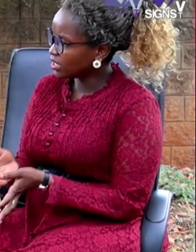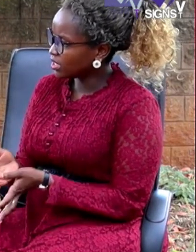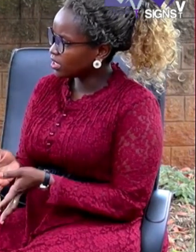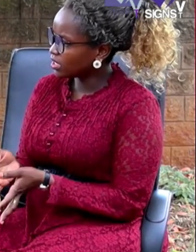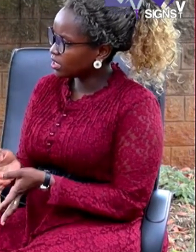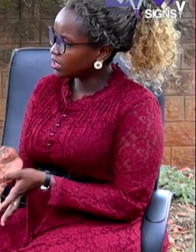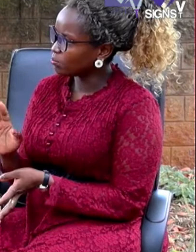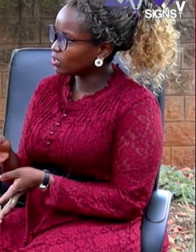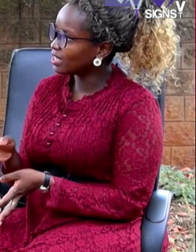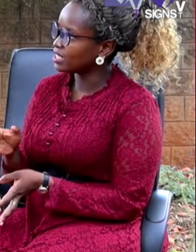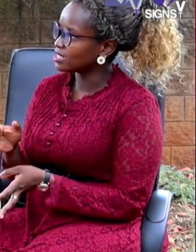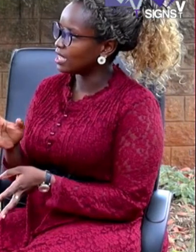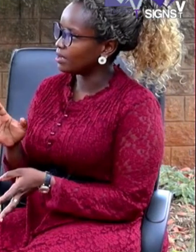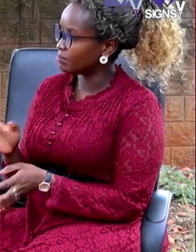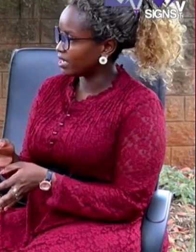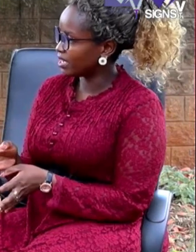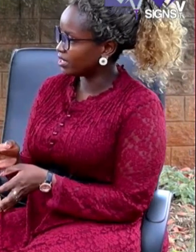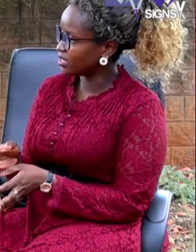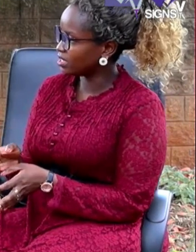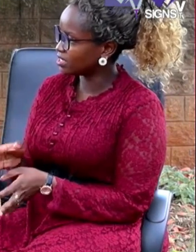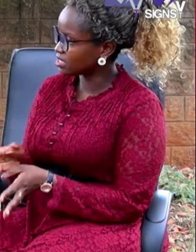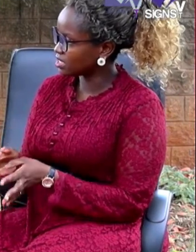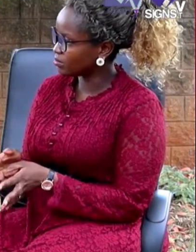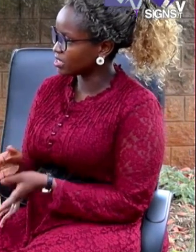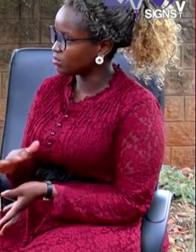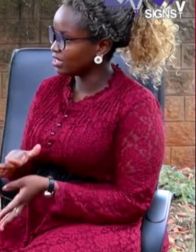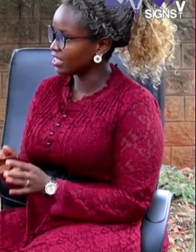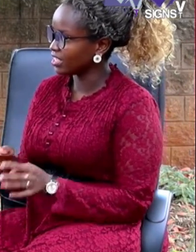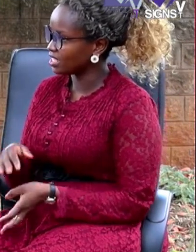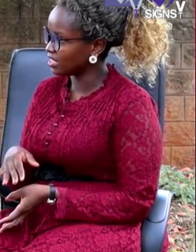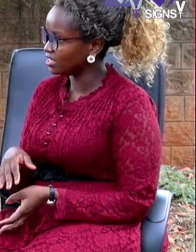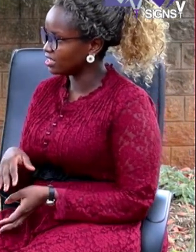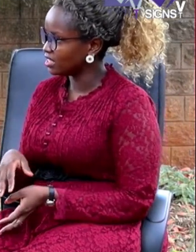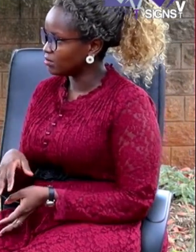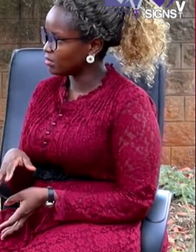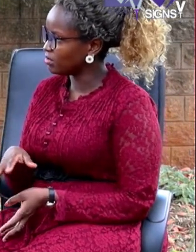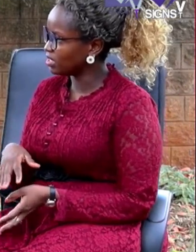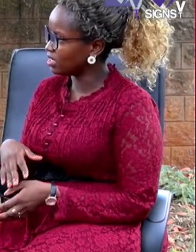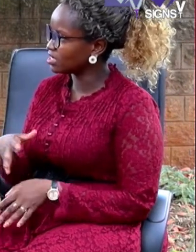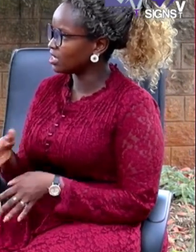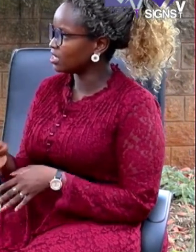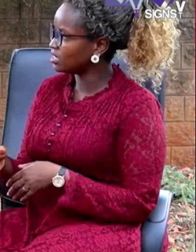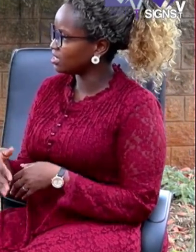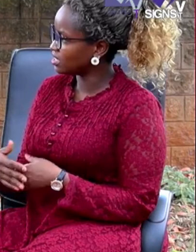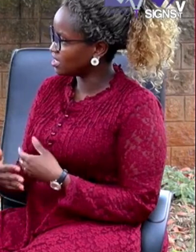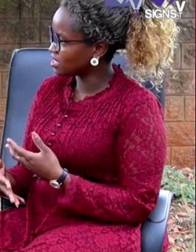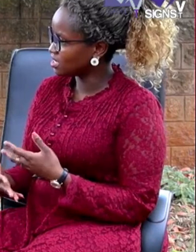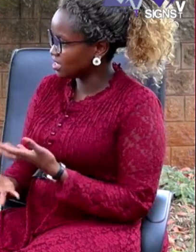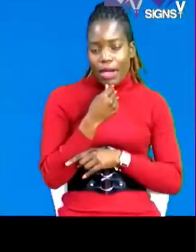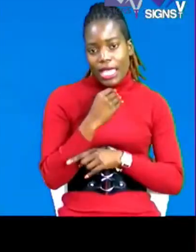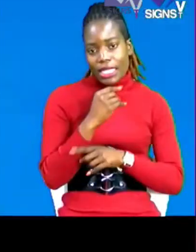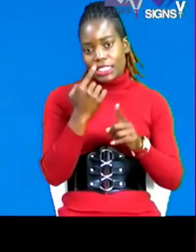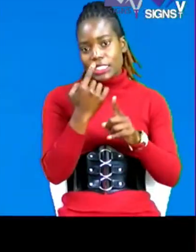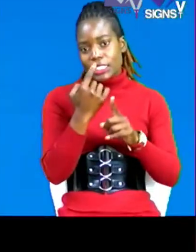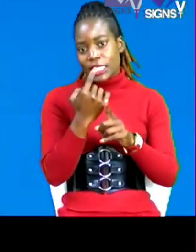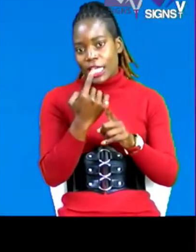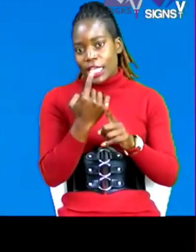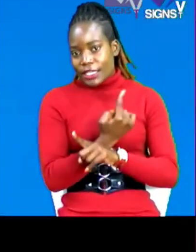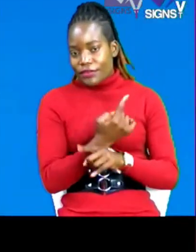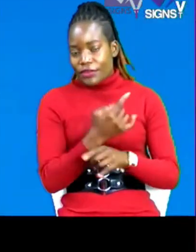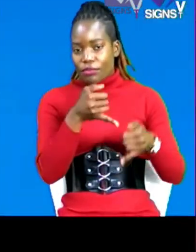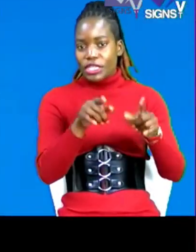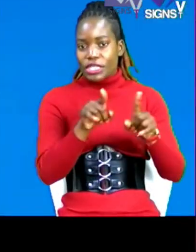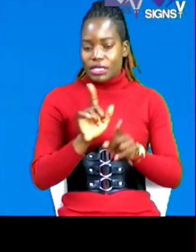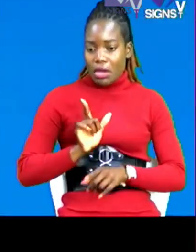I don't think modeling as a man is the same as modeling as a lady. Maybe as a lady is easier compared